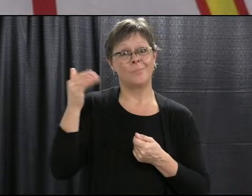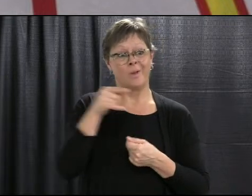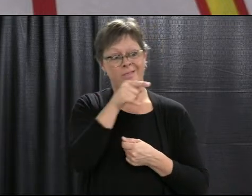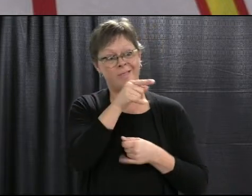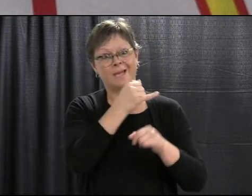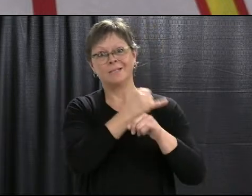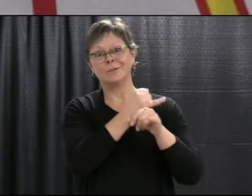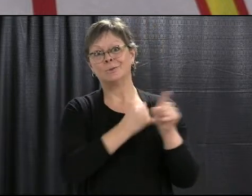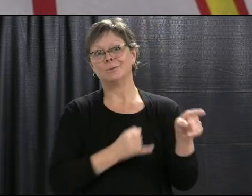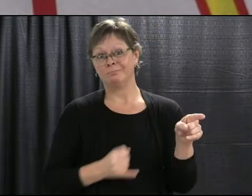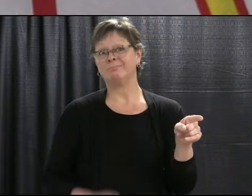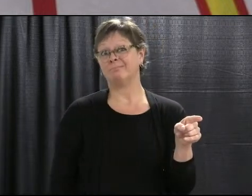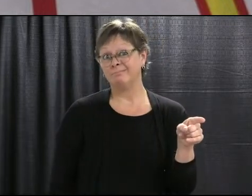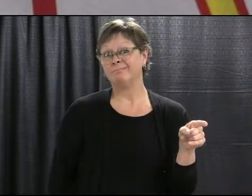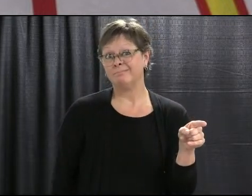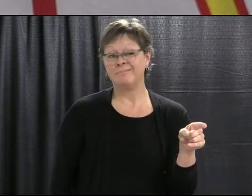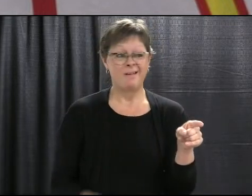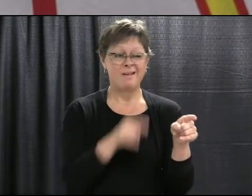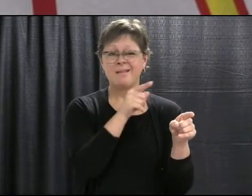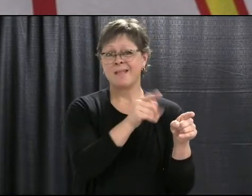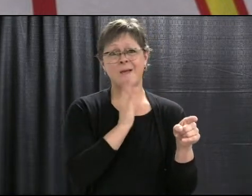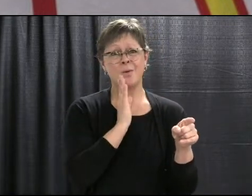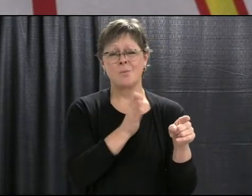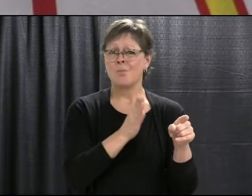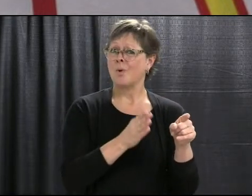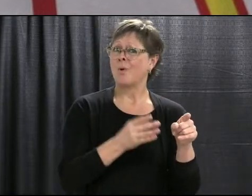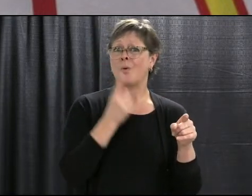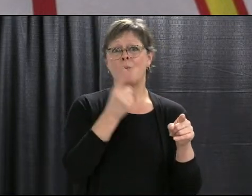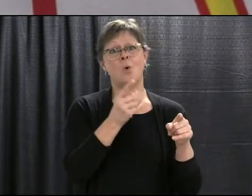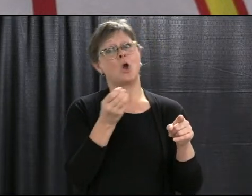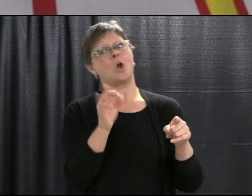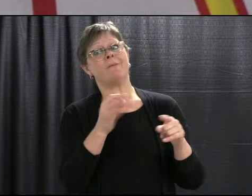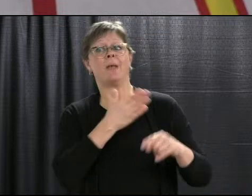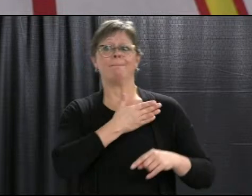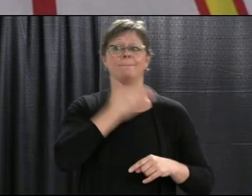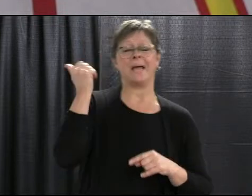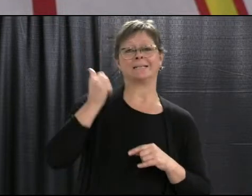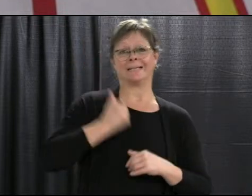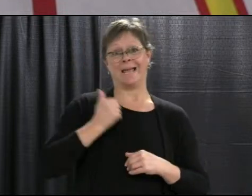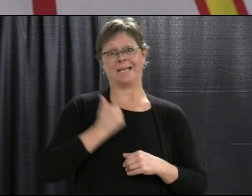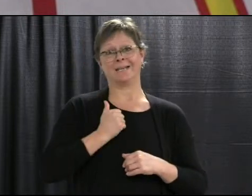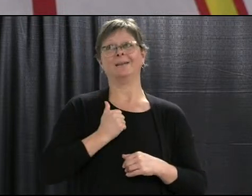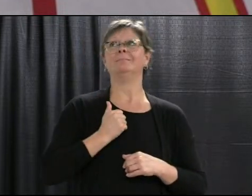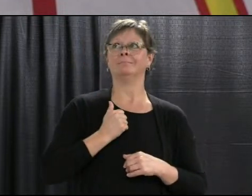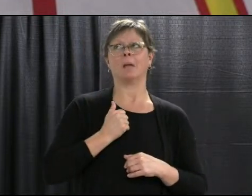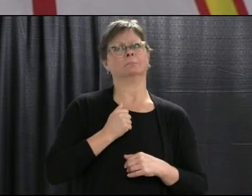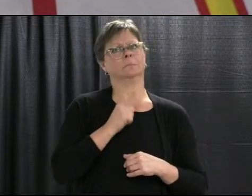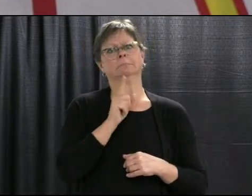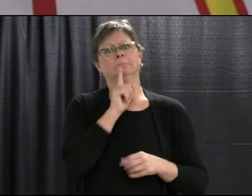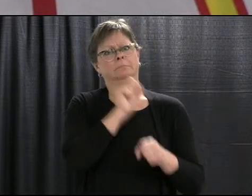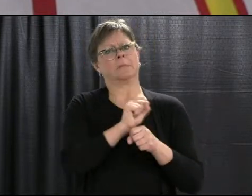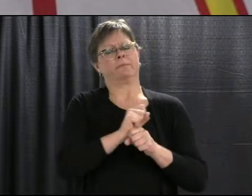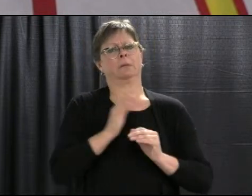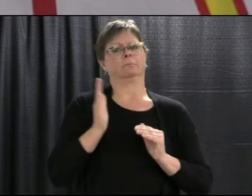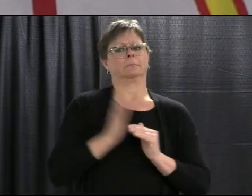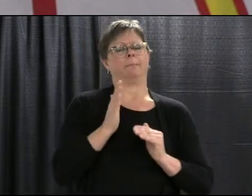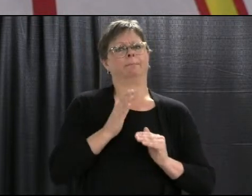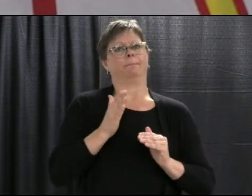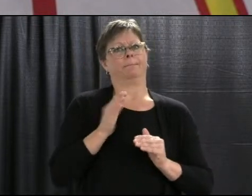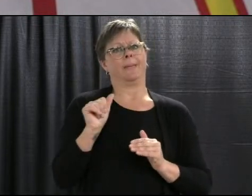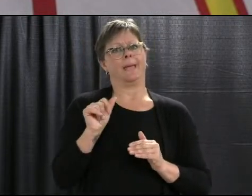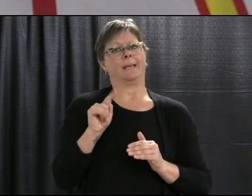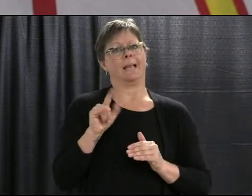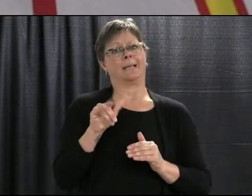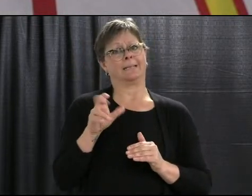That institute is going to be one of the best in Canada. Certainly, I believe, the best in Atlantic Canada. And it is that